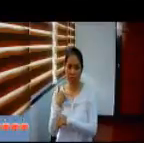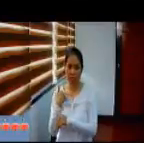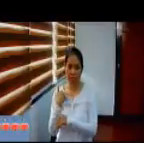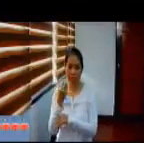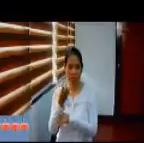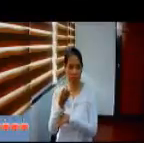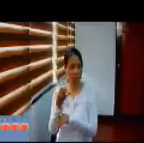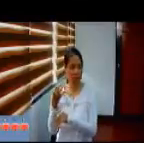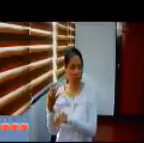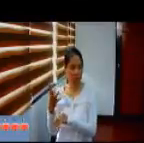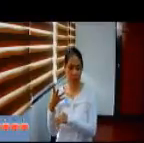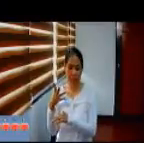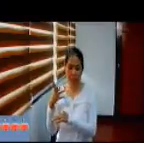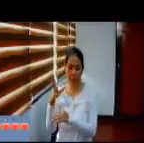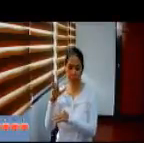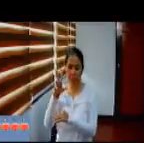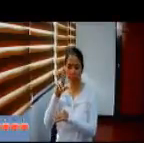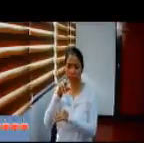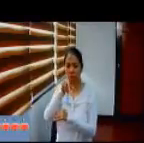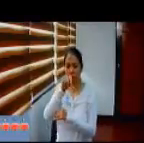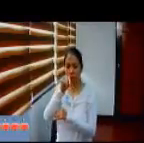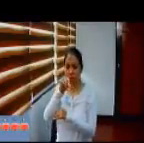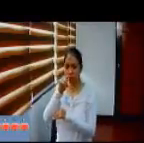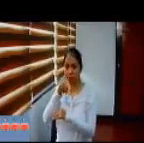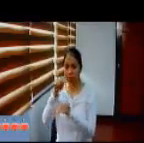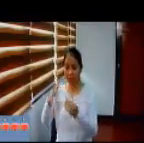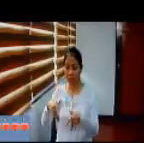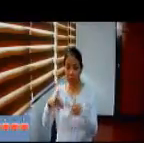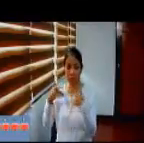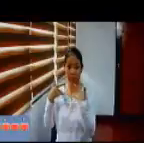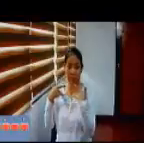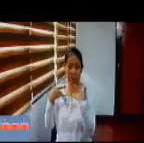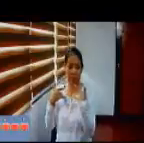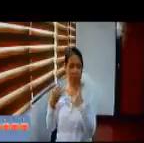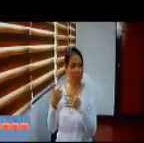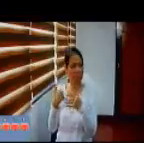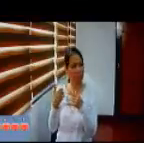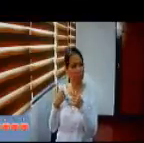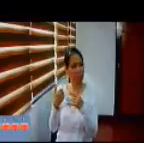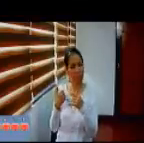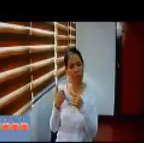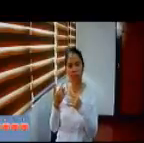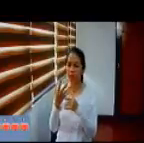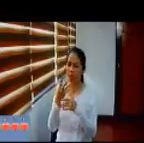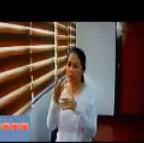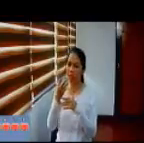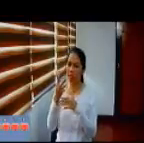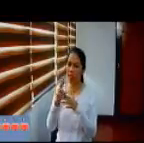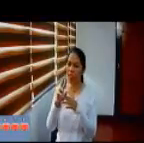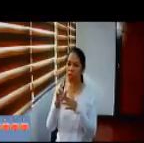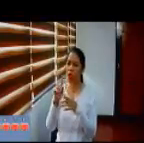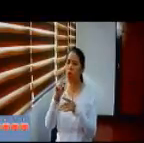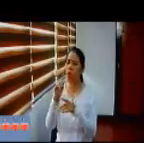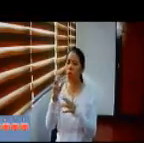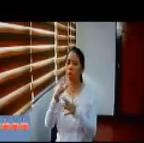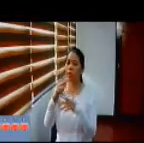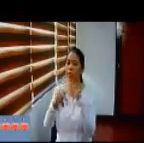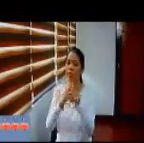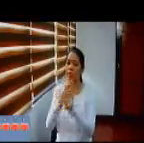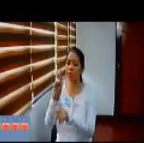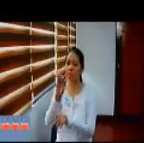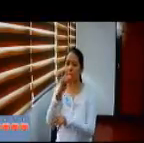the bird life, the wild bird life there, I have a pretty good idea what kind of a forest That is, what are